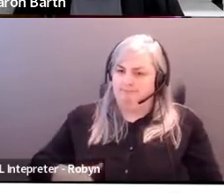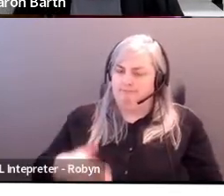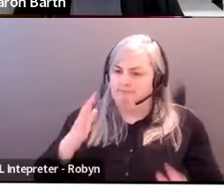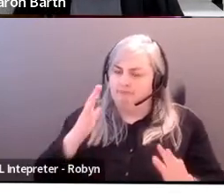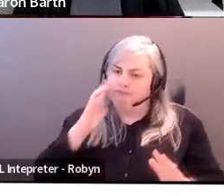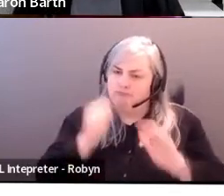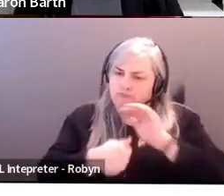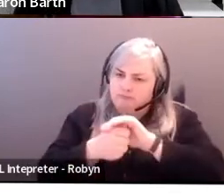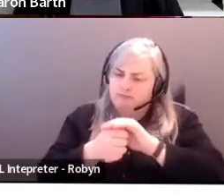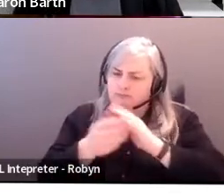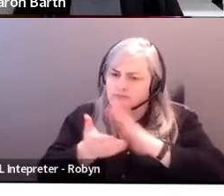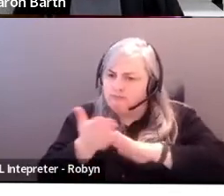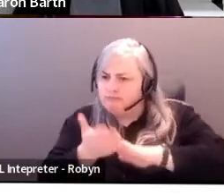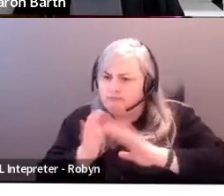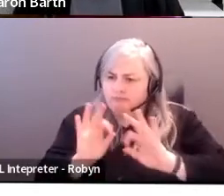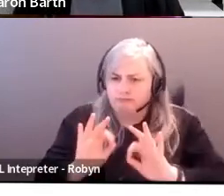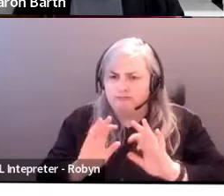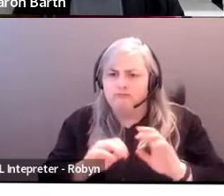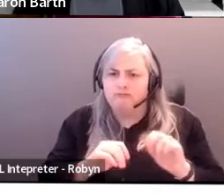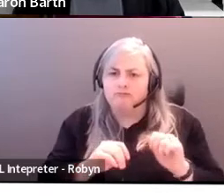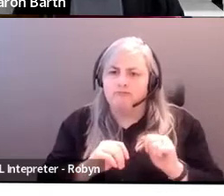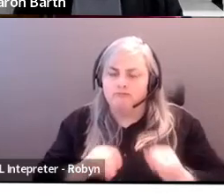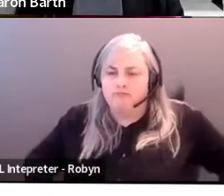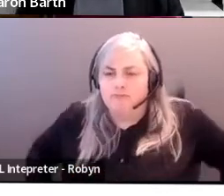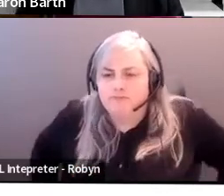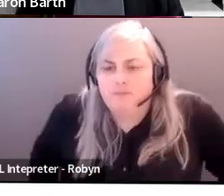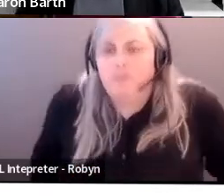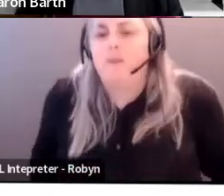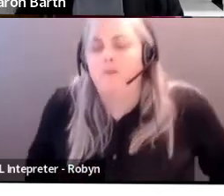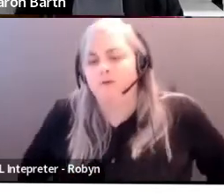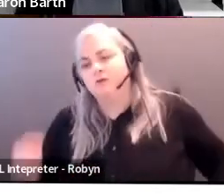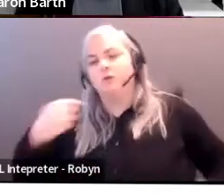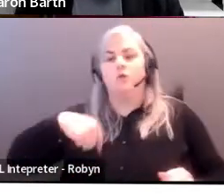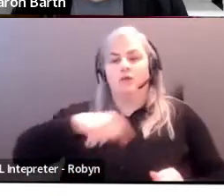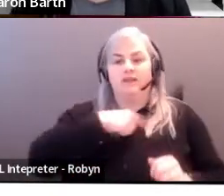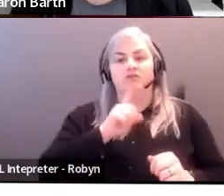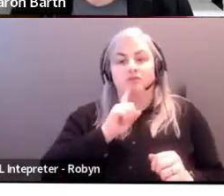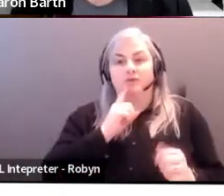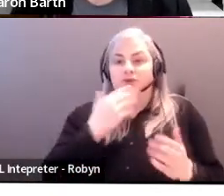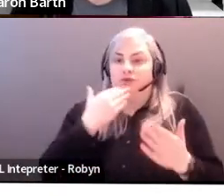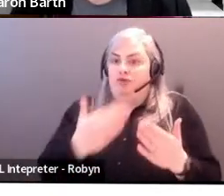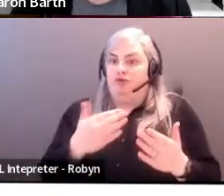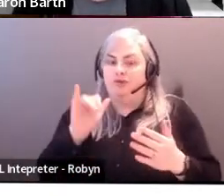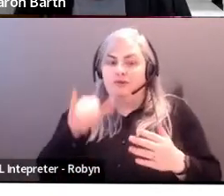before, right? So we're really, really quite good at